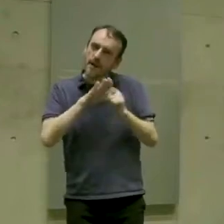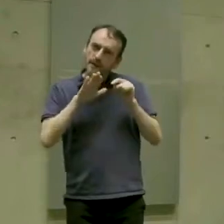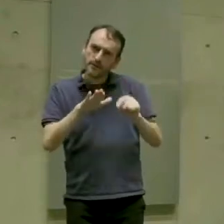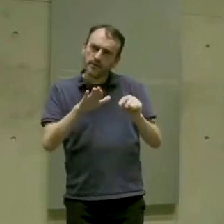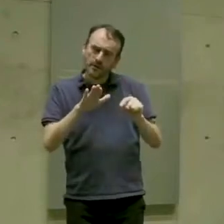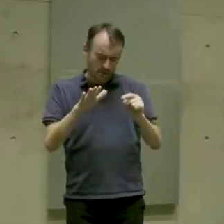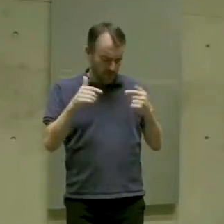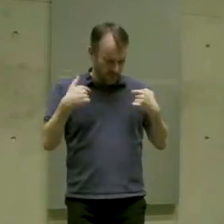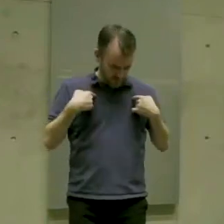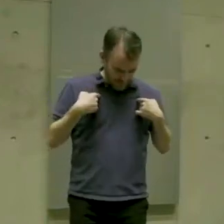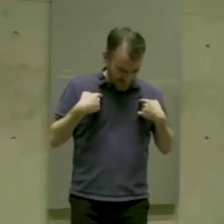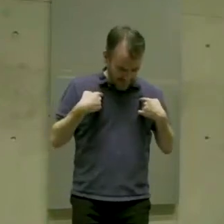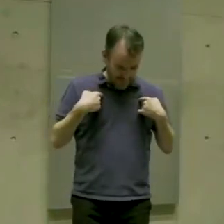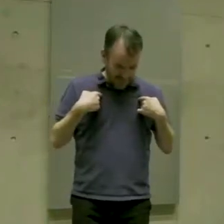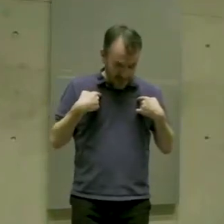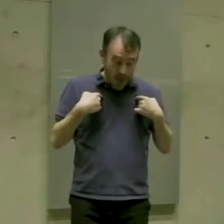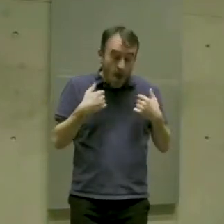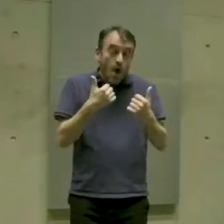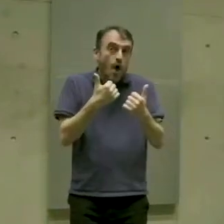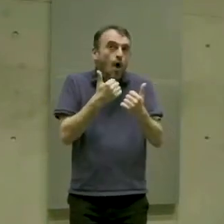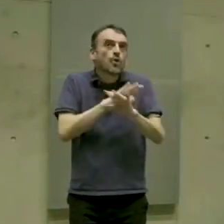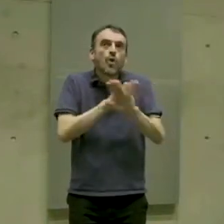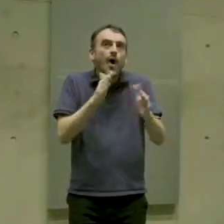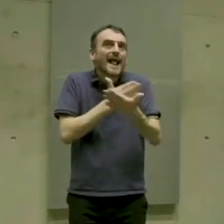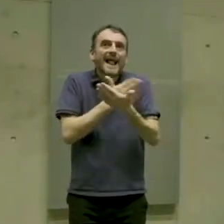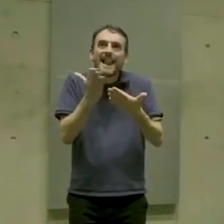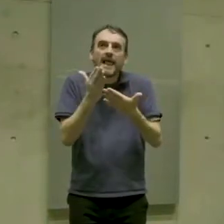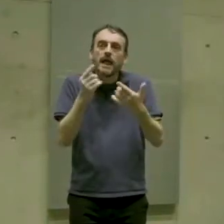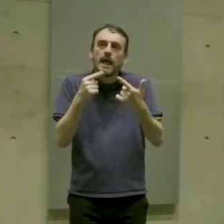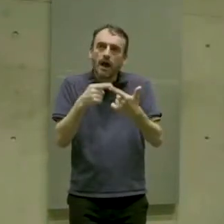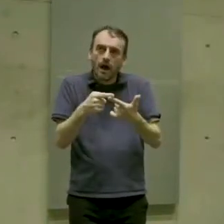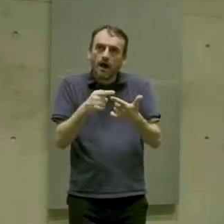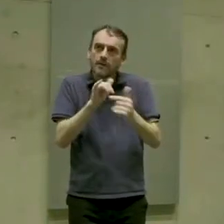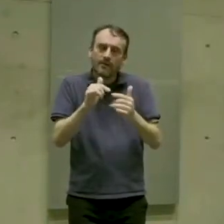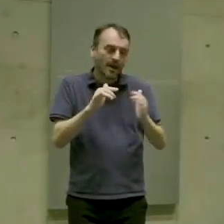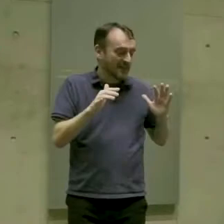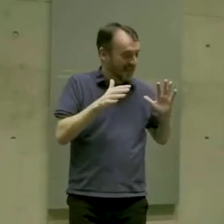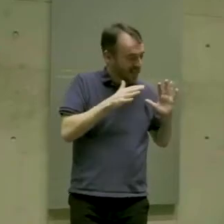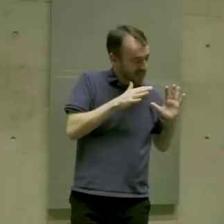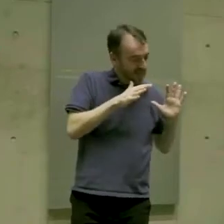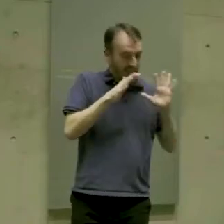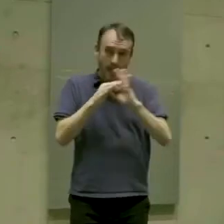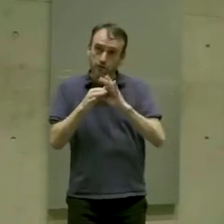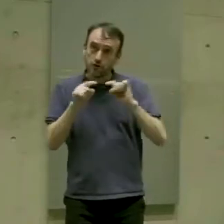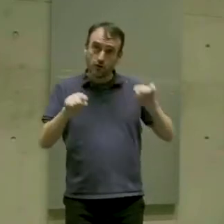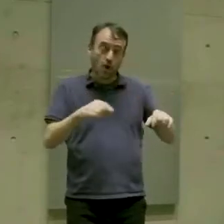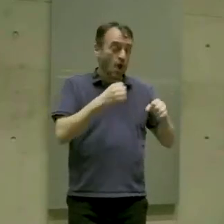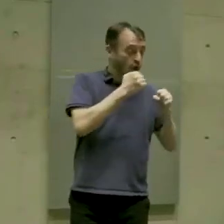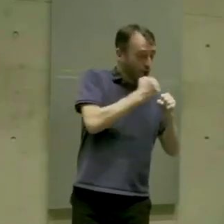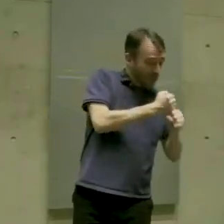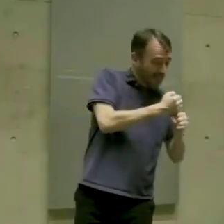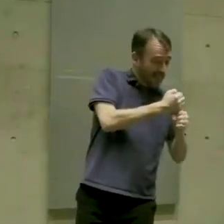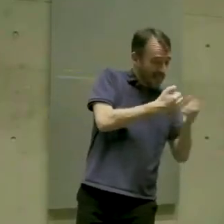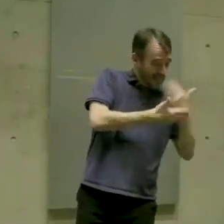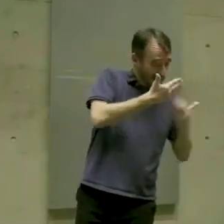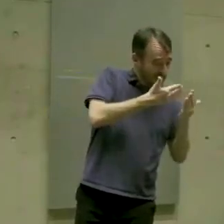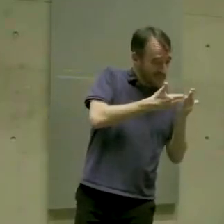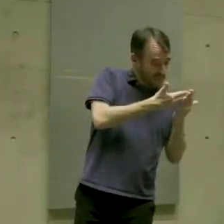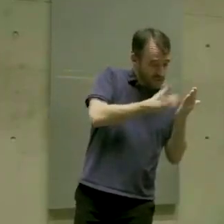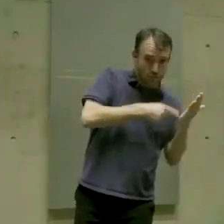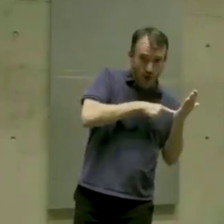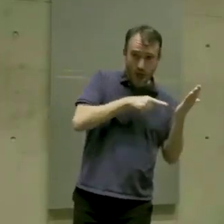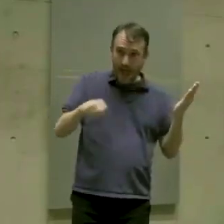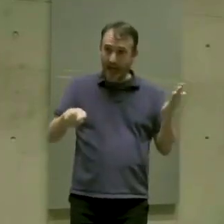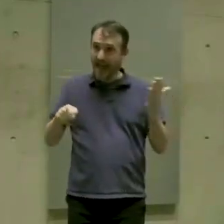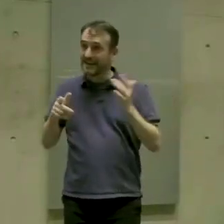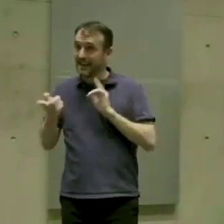me, maybe the less obvious connections between Gothic literature and interactive fiction lie. Because, and here's where that very, very,